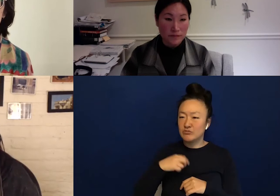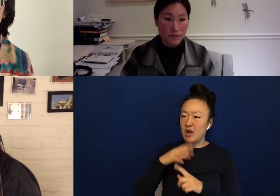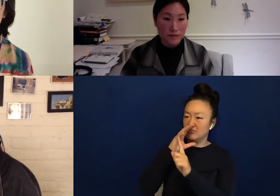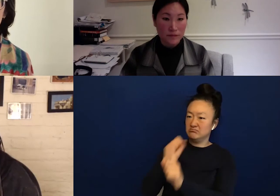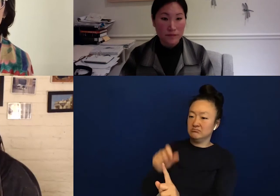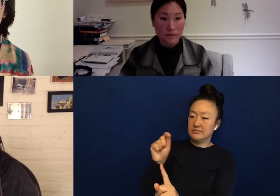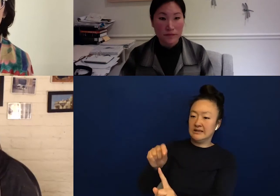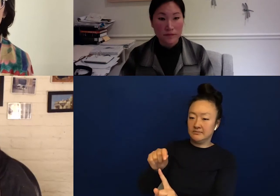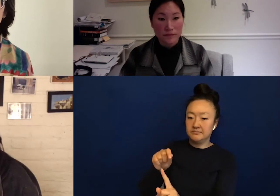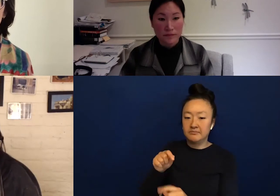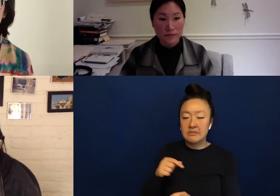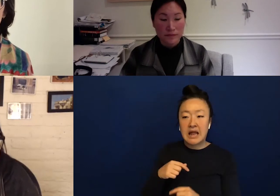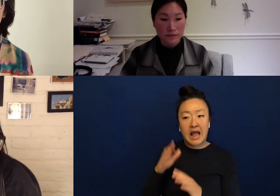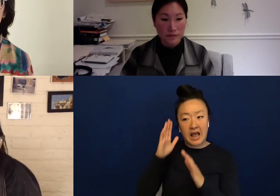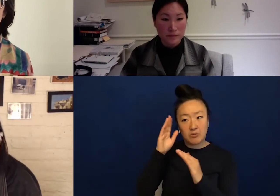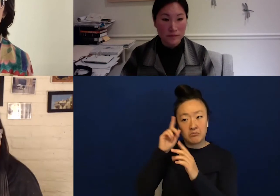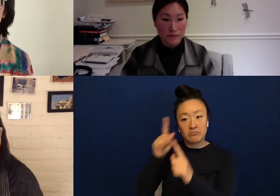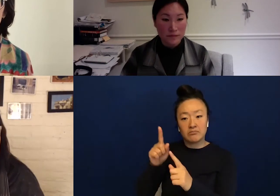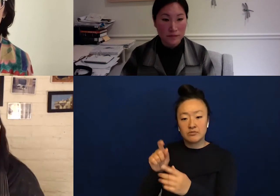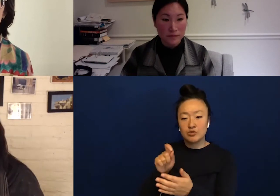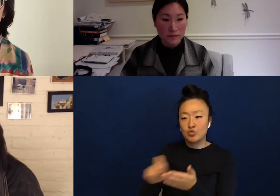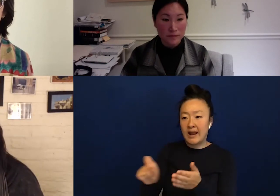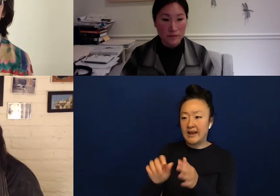about him in some way one day.